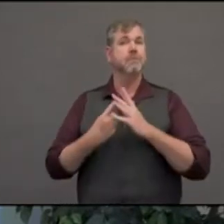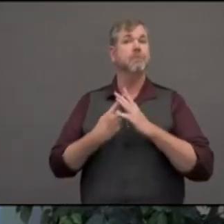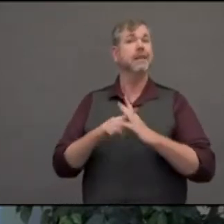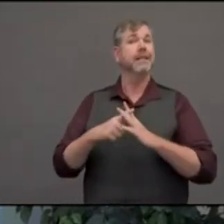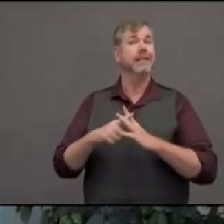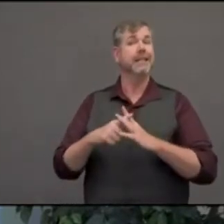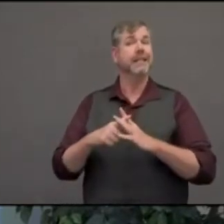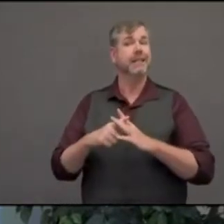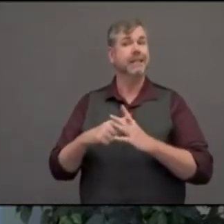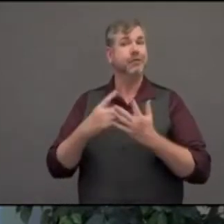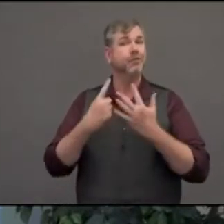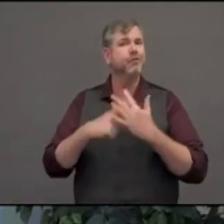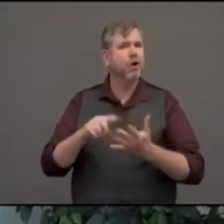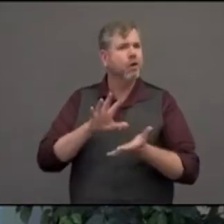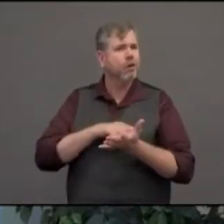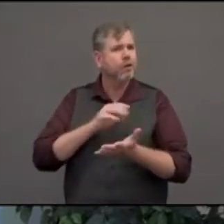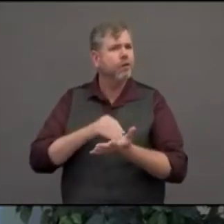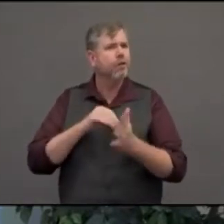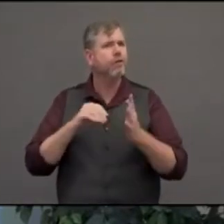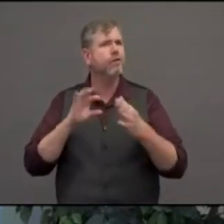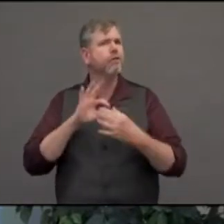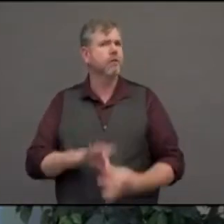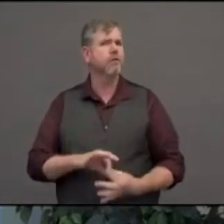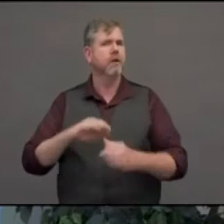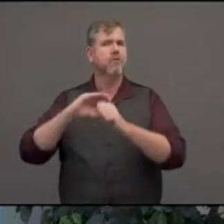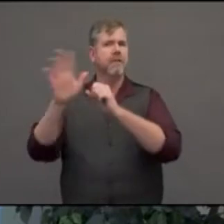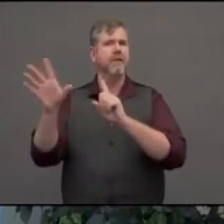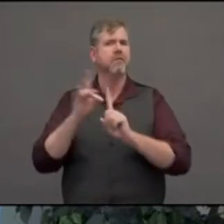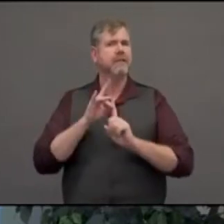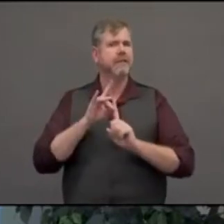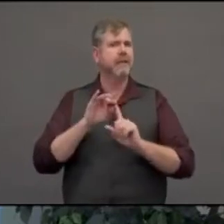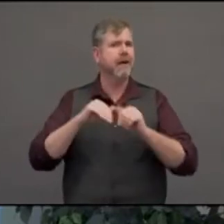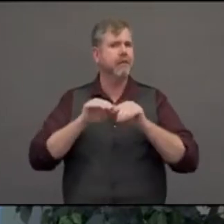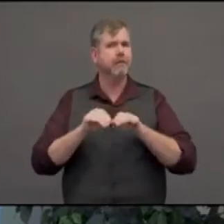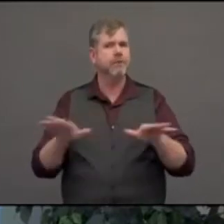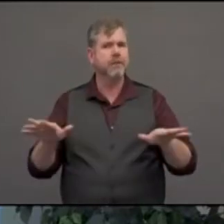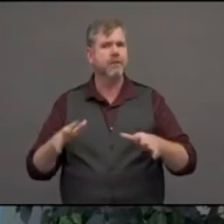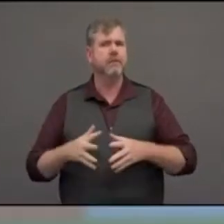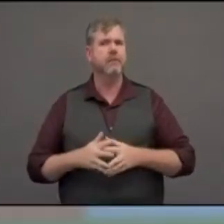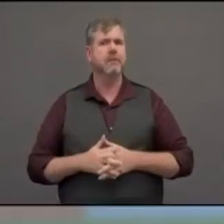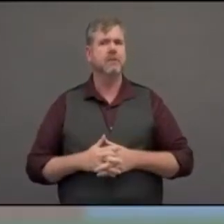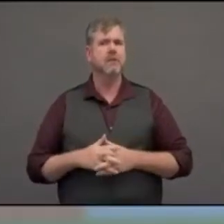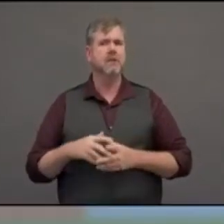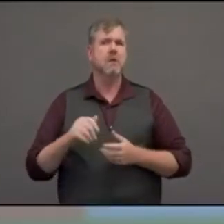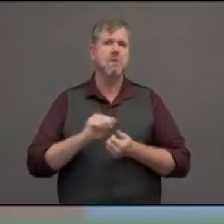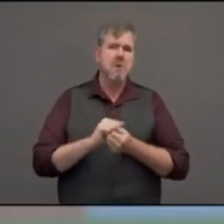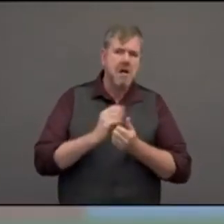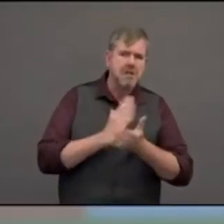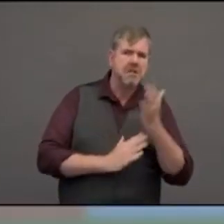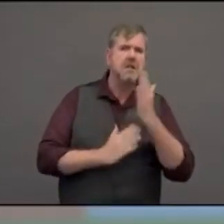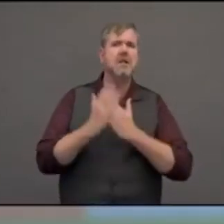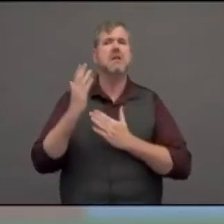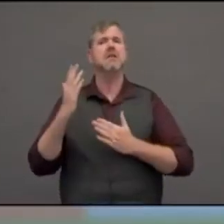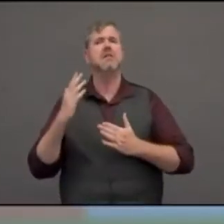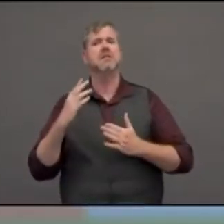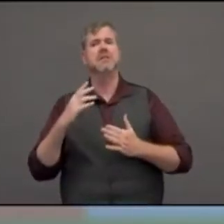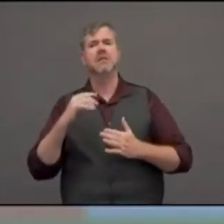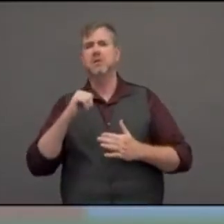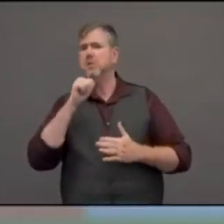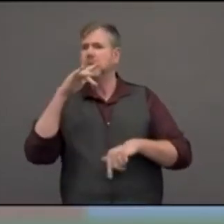you know, there's no community spread right now, but we need to be washing our hands, don't touch your face. And when we say don't touch your face, we mean